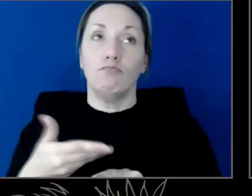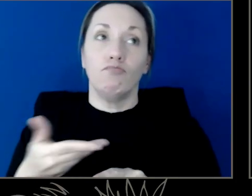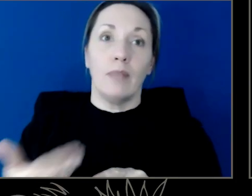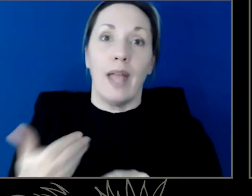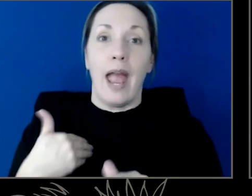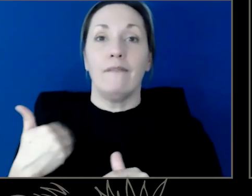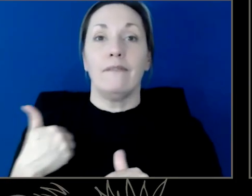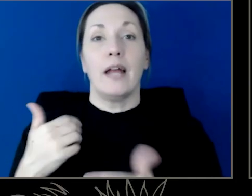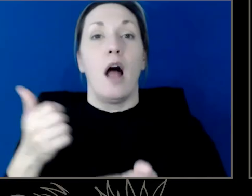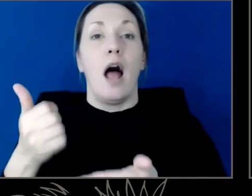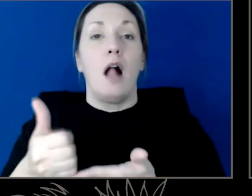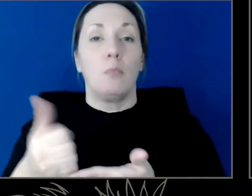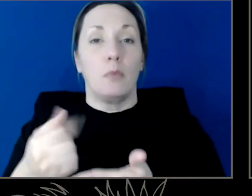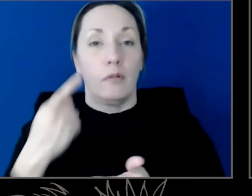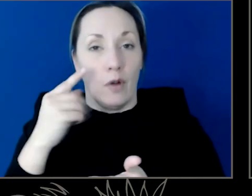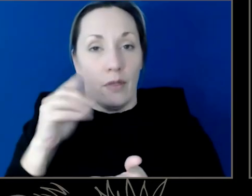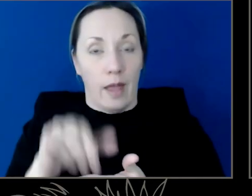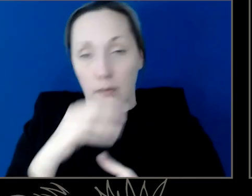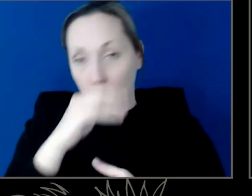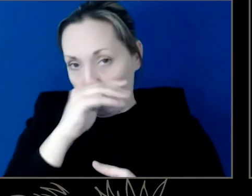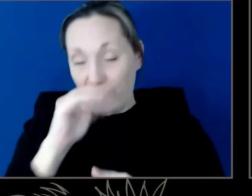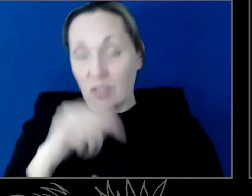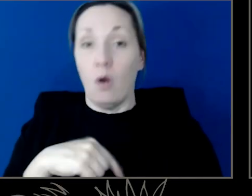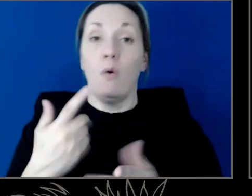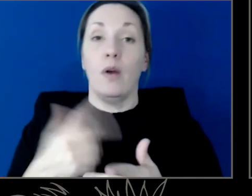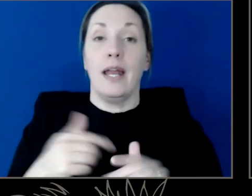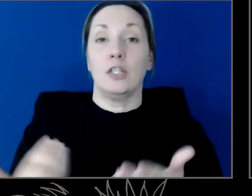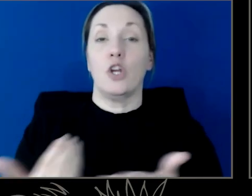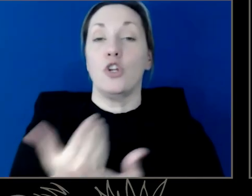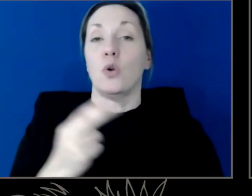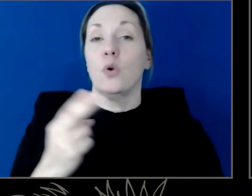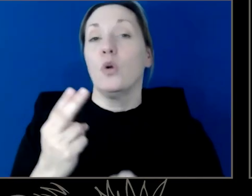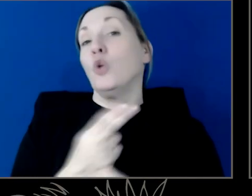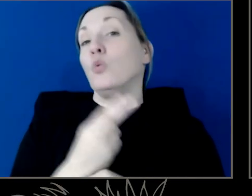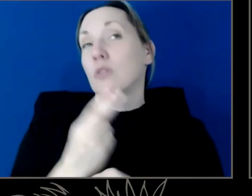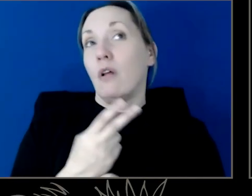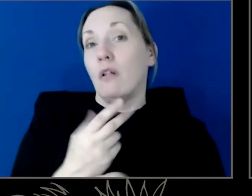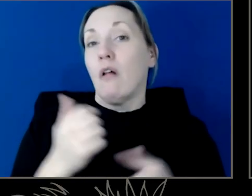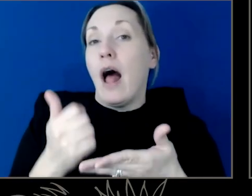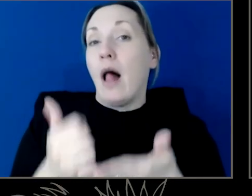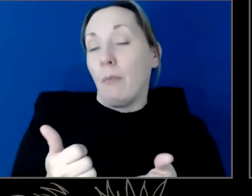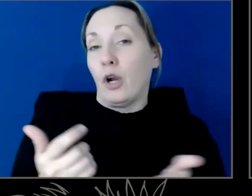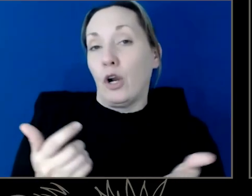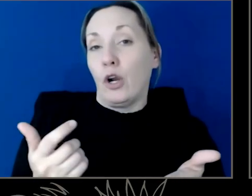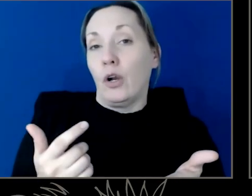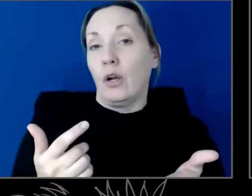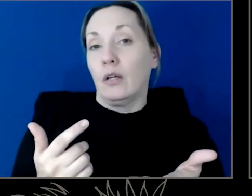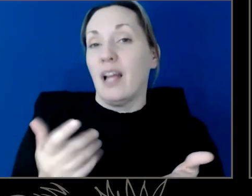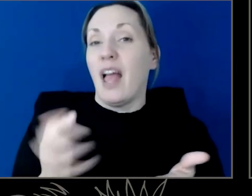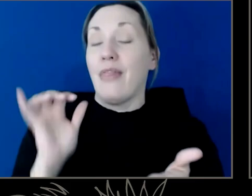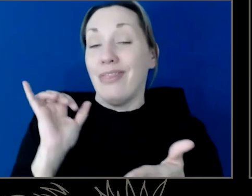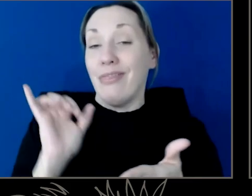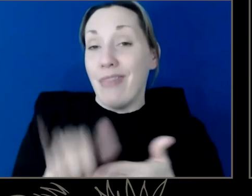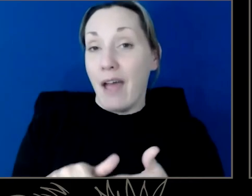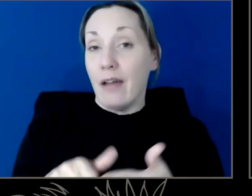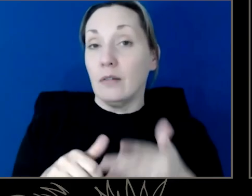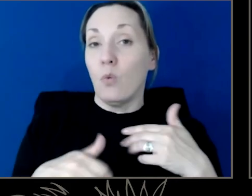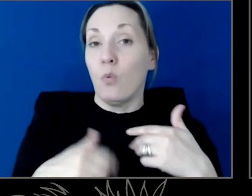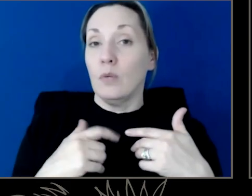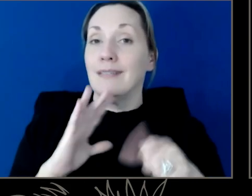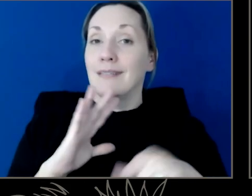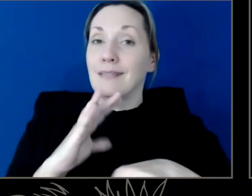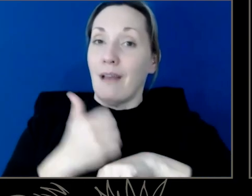a kind of helper for it. So it introduces a new use poll helper, and what that